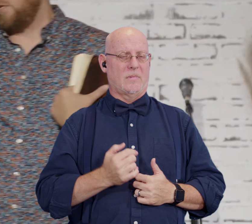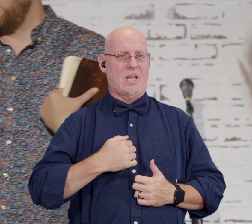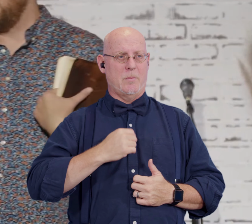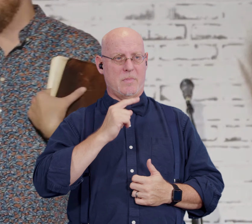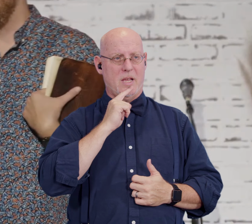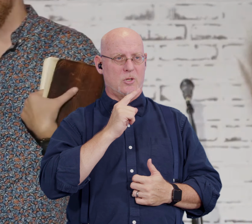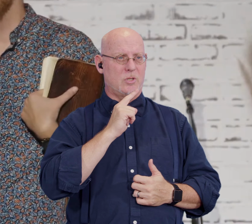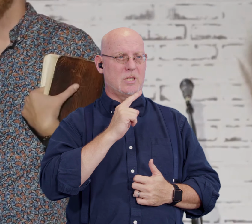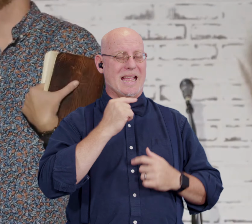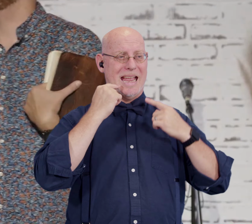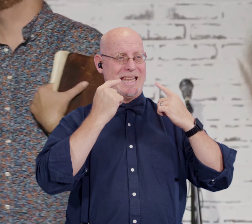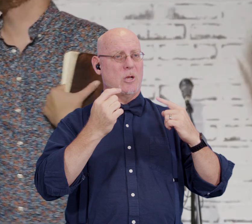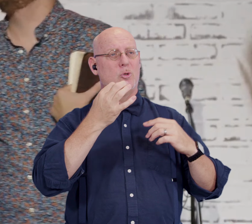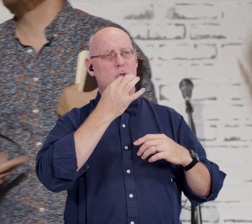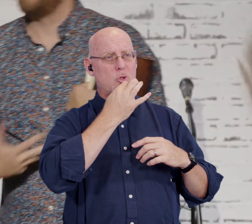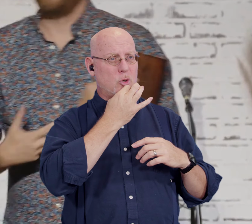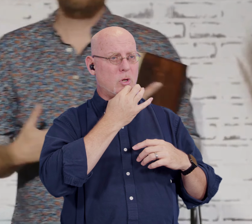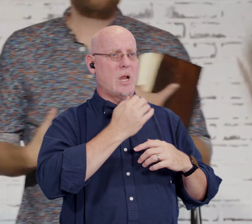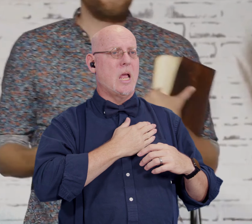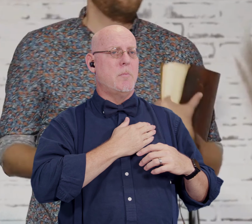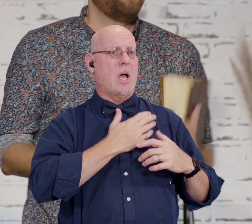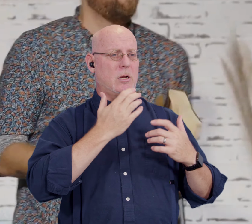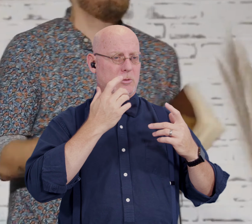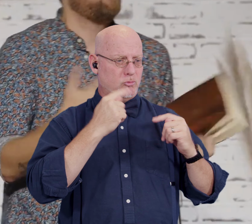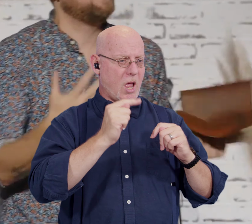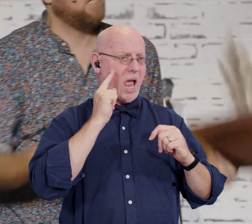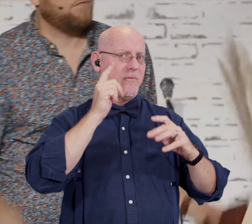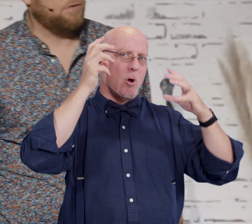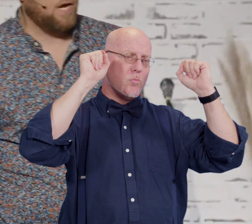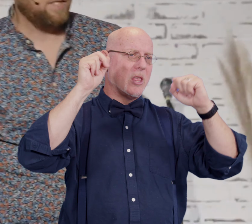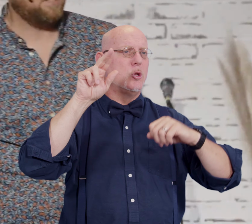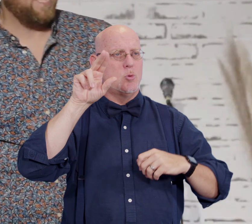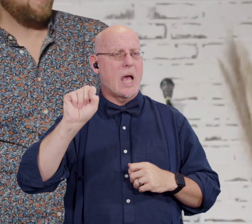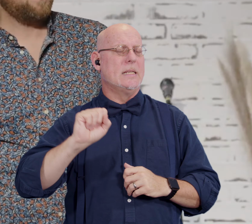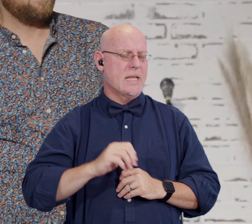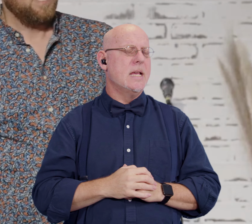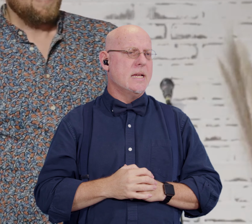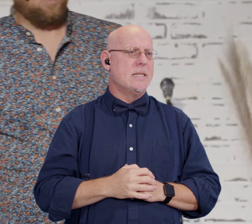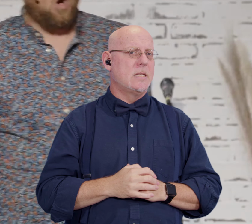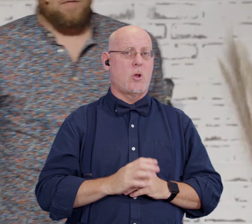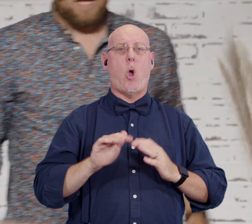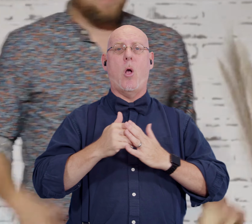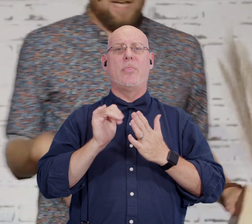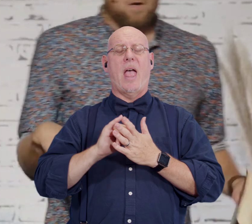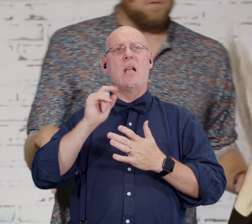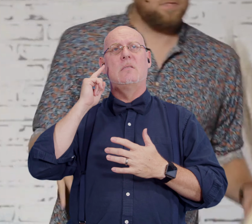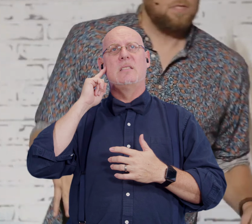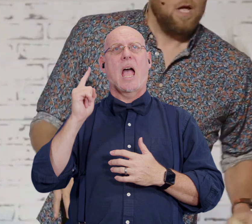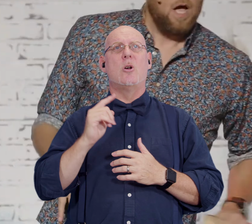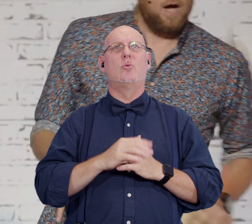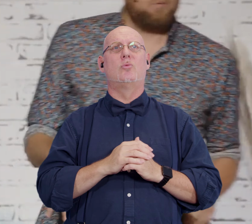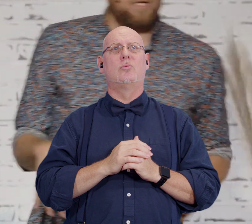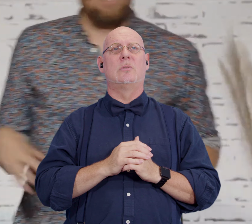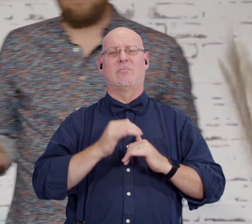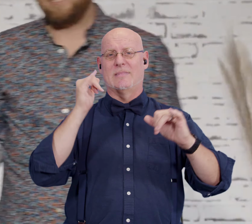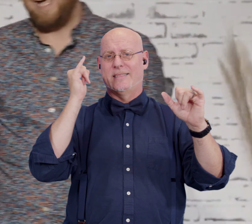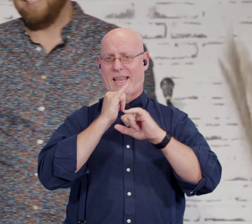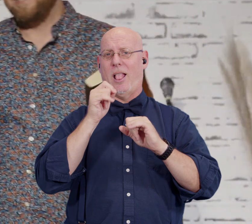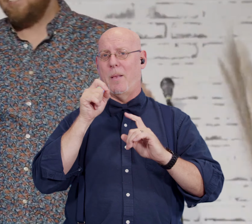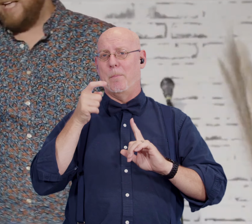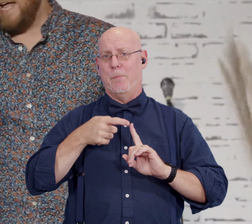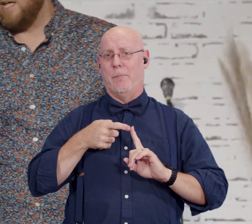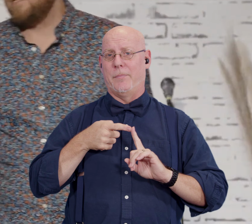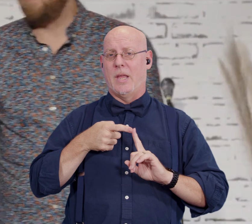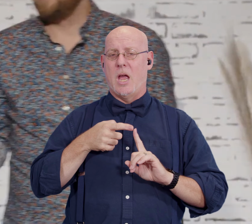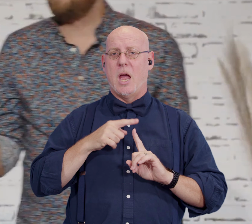I'm actually going to be announcing soon my candidacy for president of the United States. Now, all of that sounds pretty ludicrous as